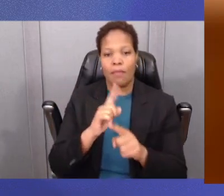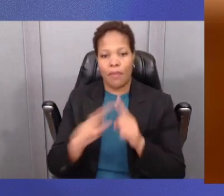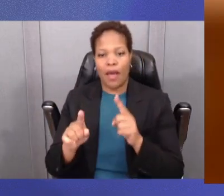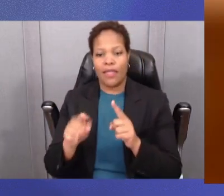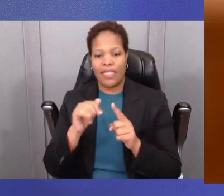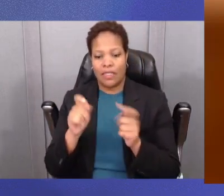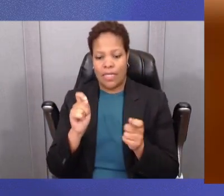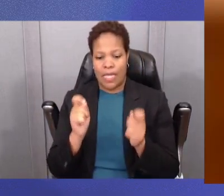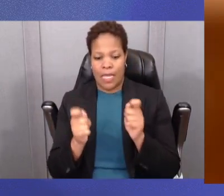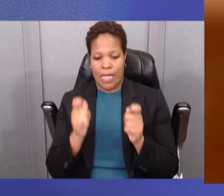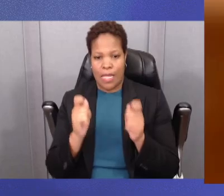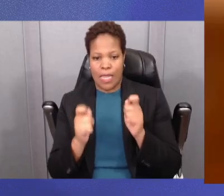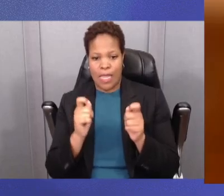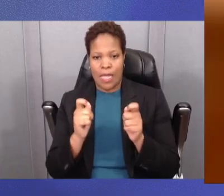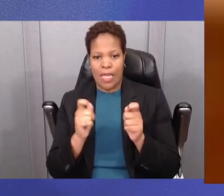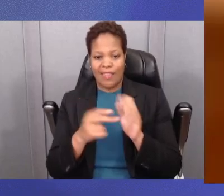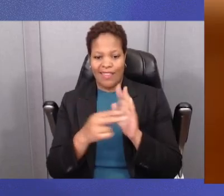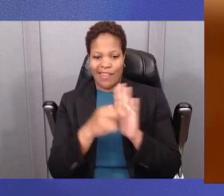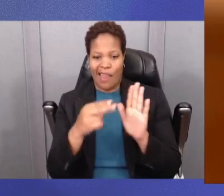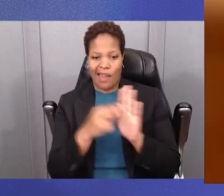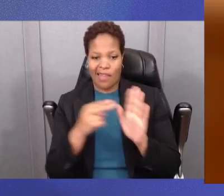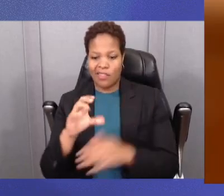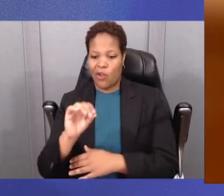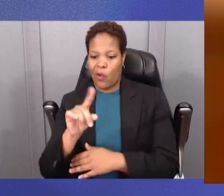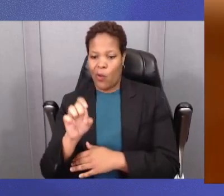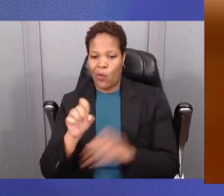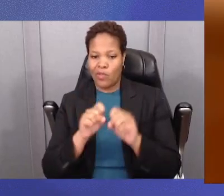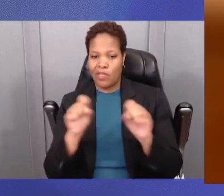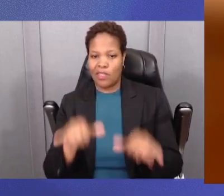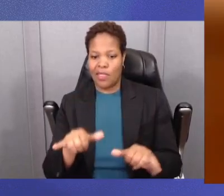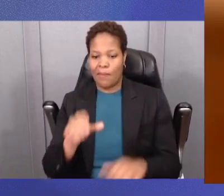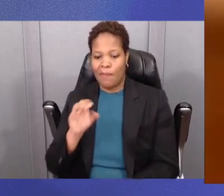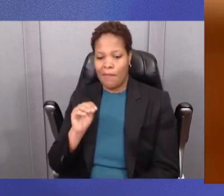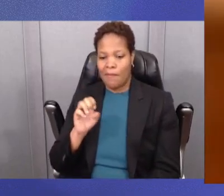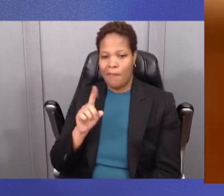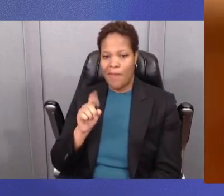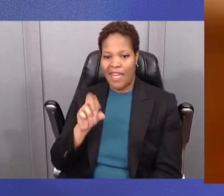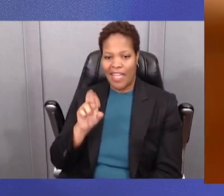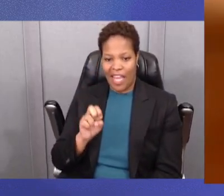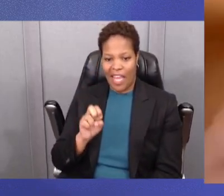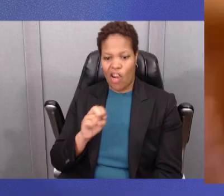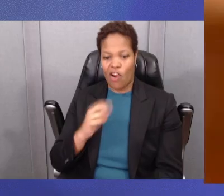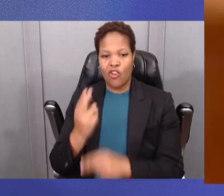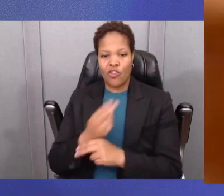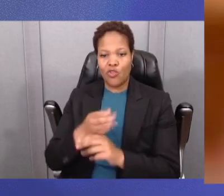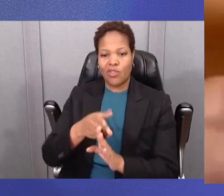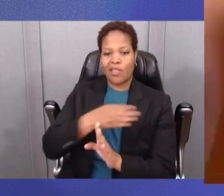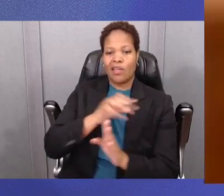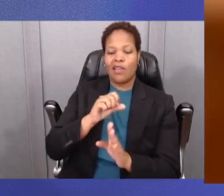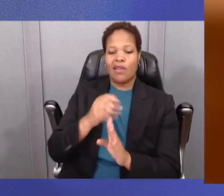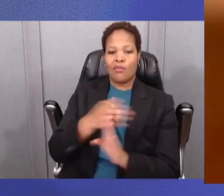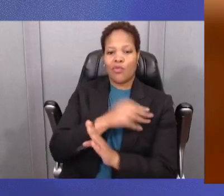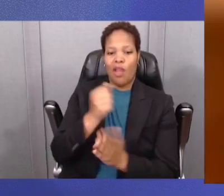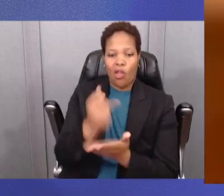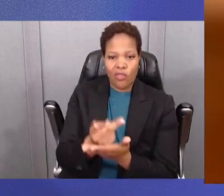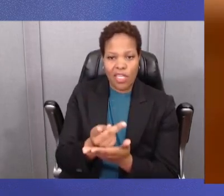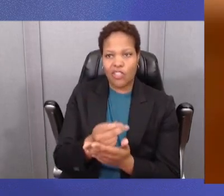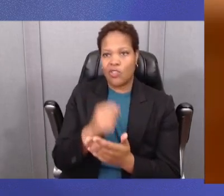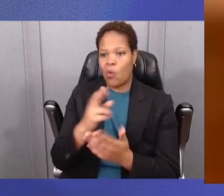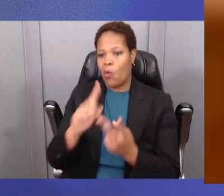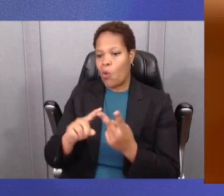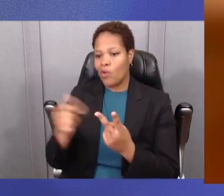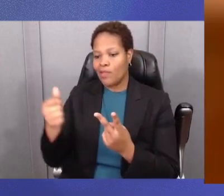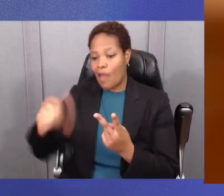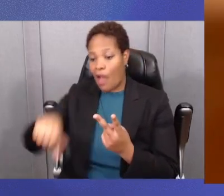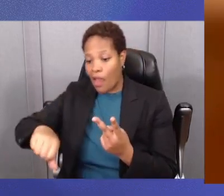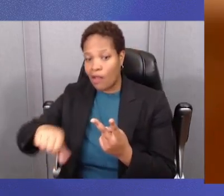coding system in Medicare, using pre-authorization and denials and other